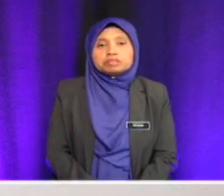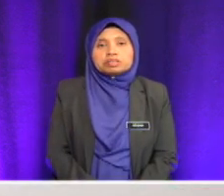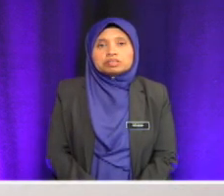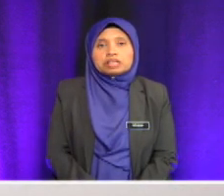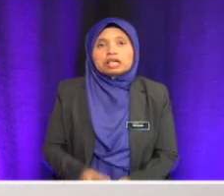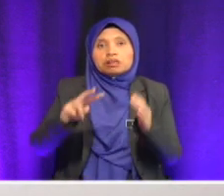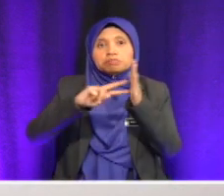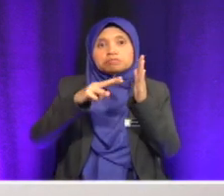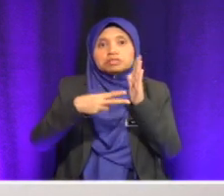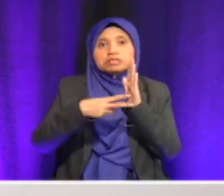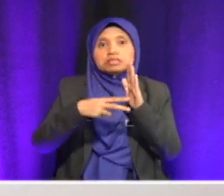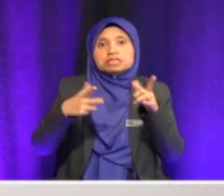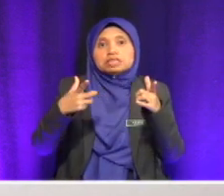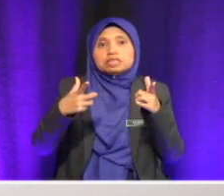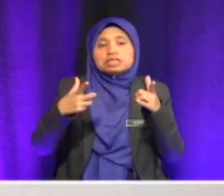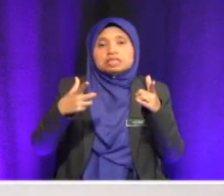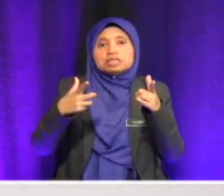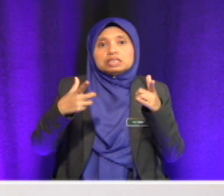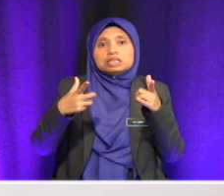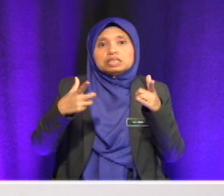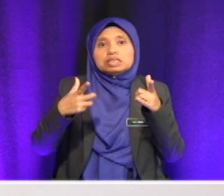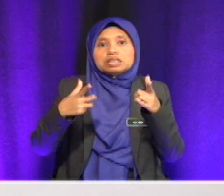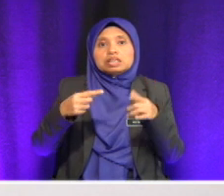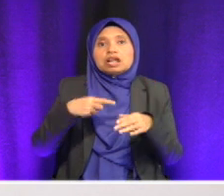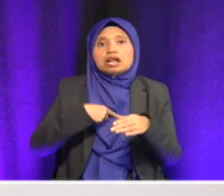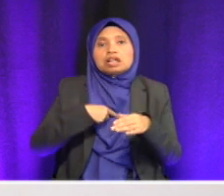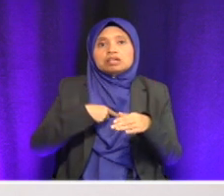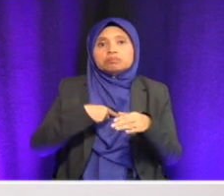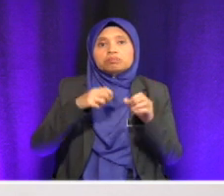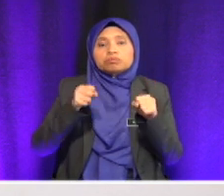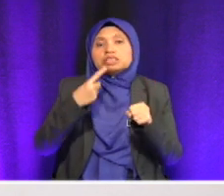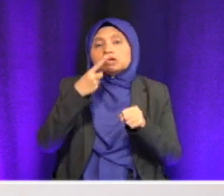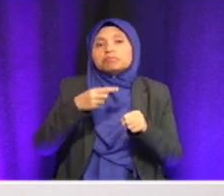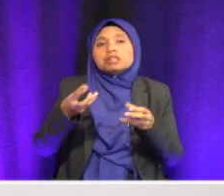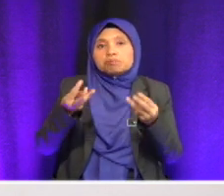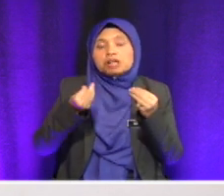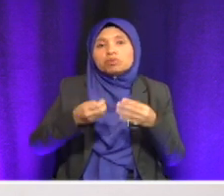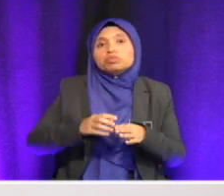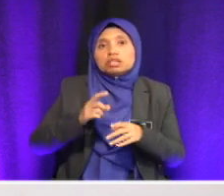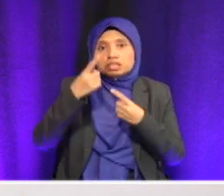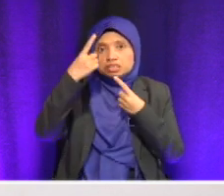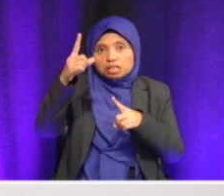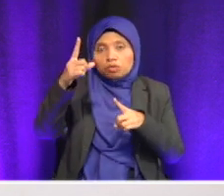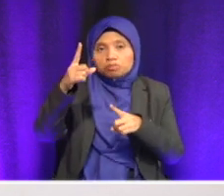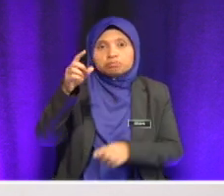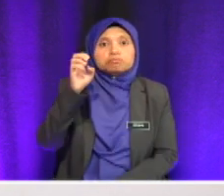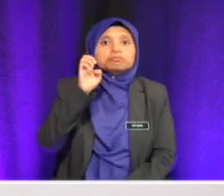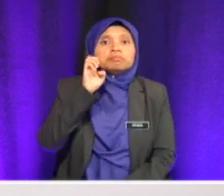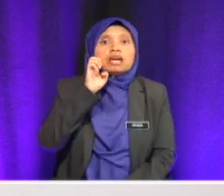meaning. So the next meaning is not deep. Can I have another volunteer to help me to answer this question? Yes, Arisha.